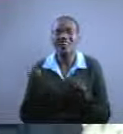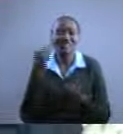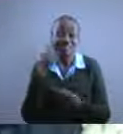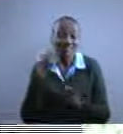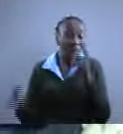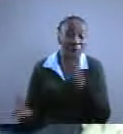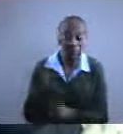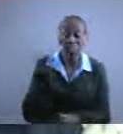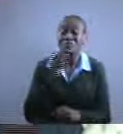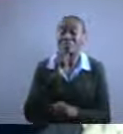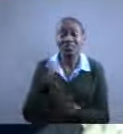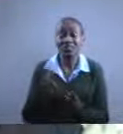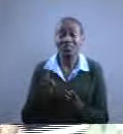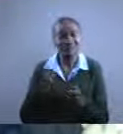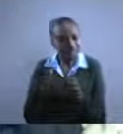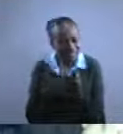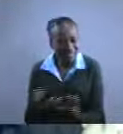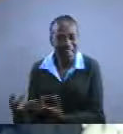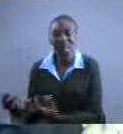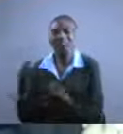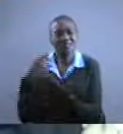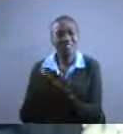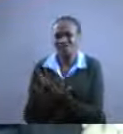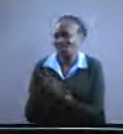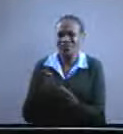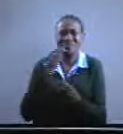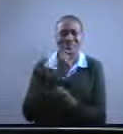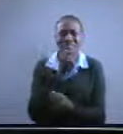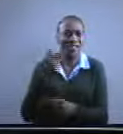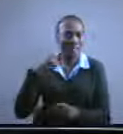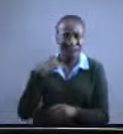no difficulties, and tell no lies. Thank you very much.